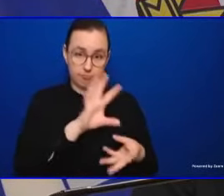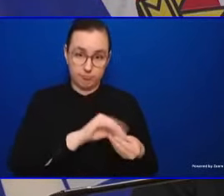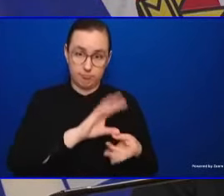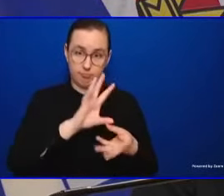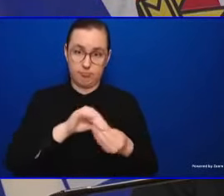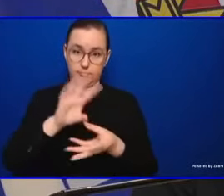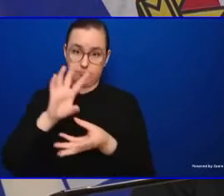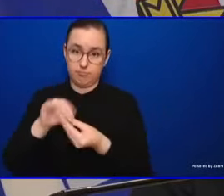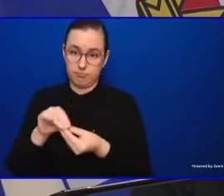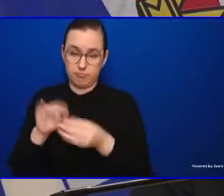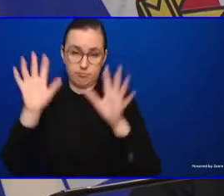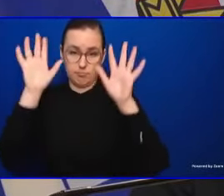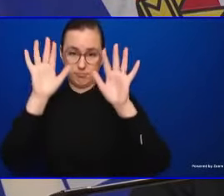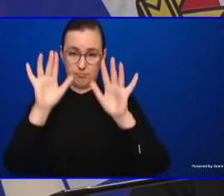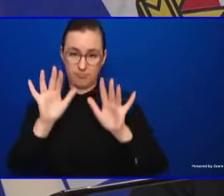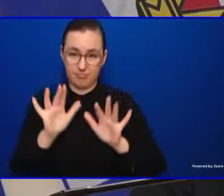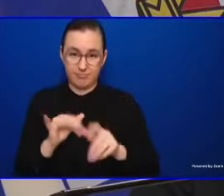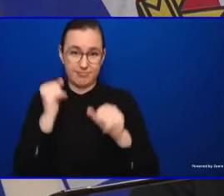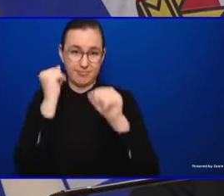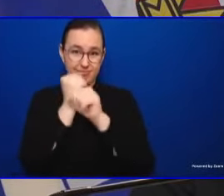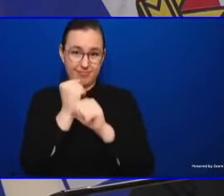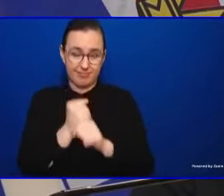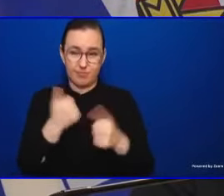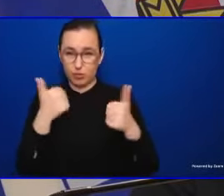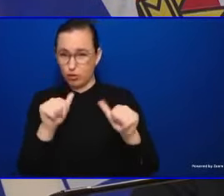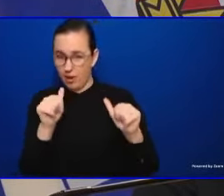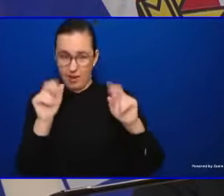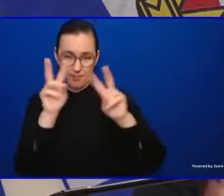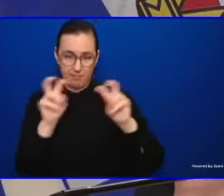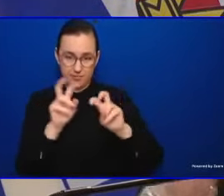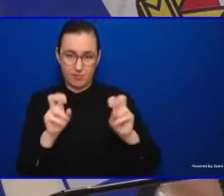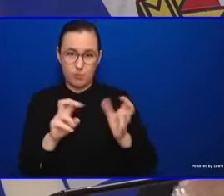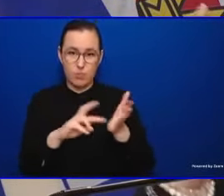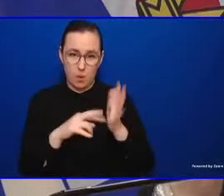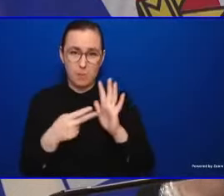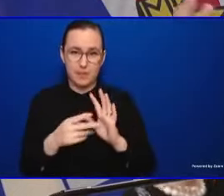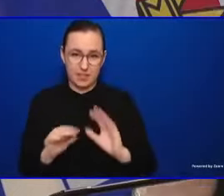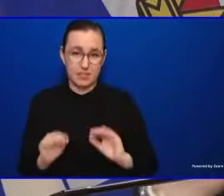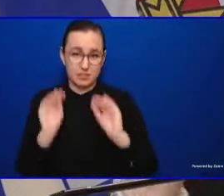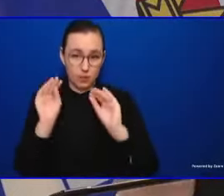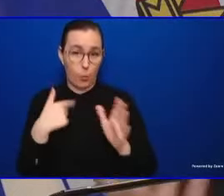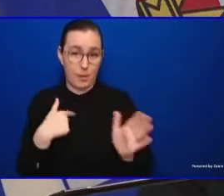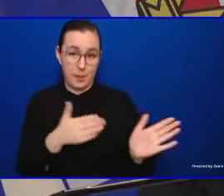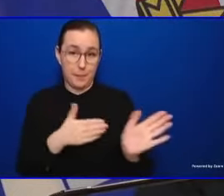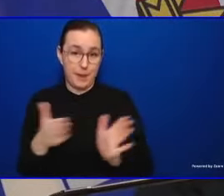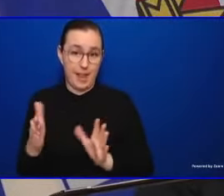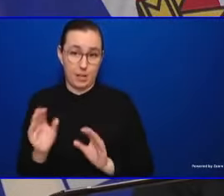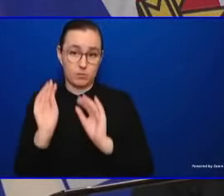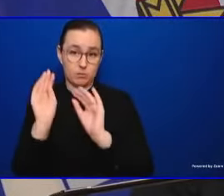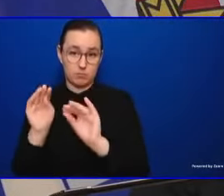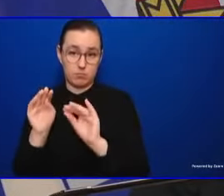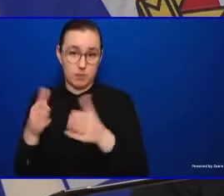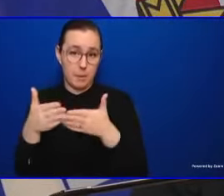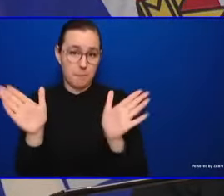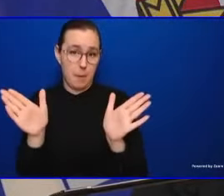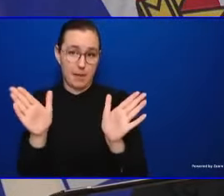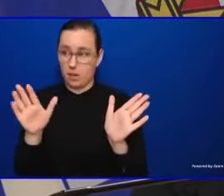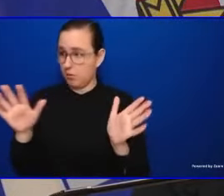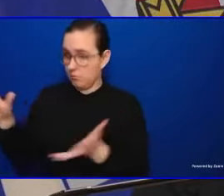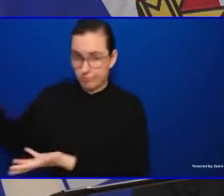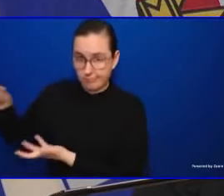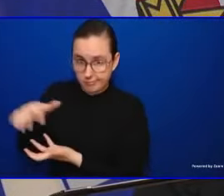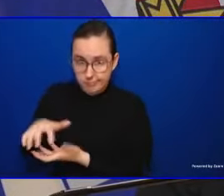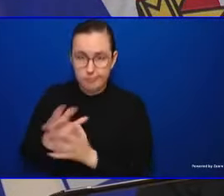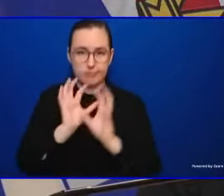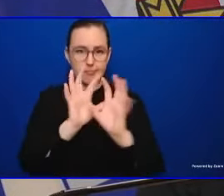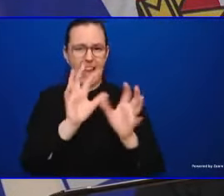fully intend to make it public once we have an understanding of how to best present that and how to interpret it.